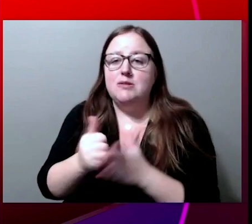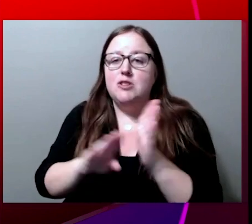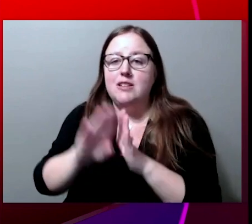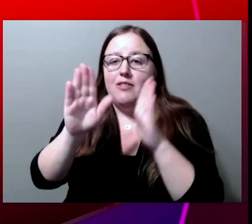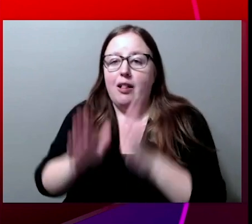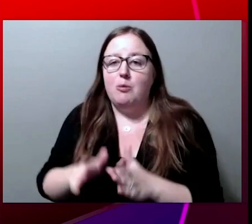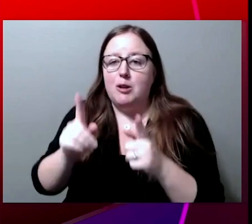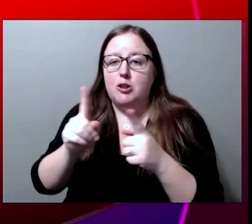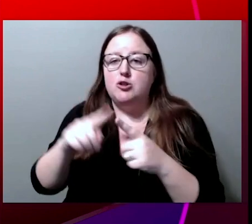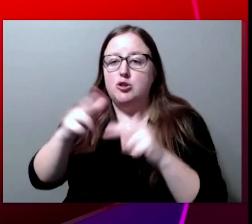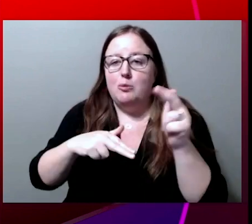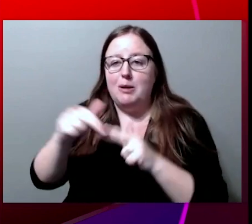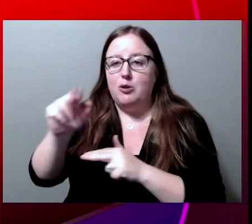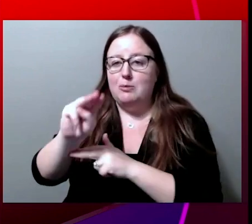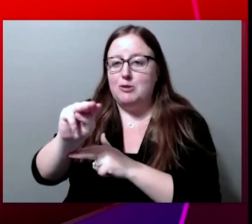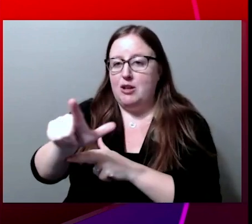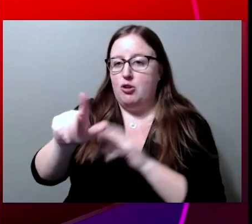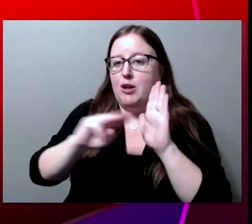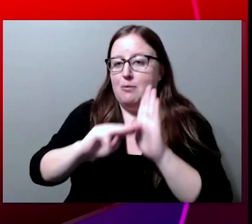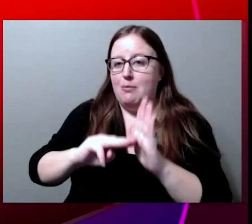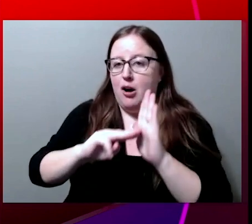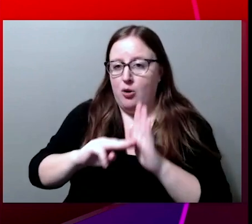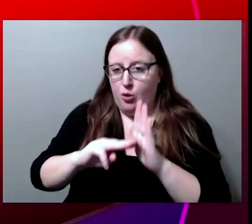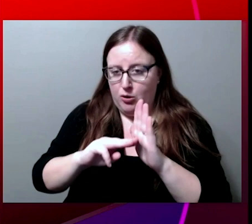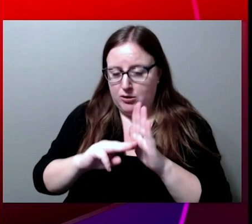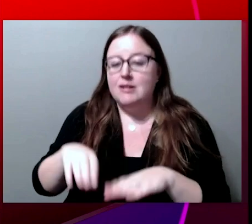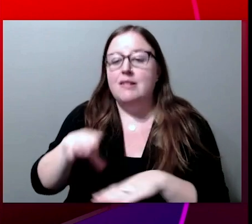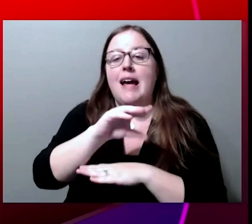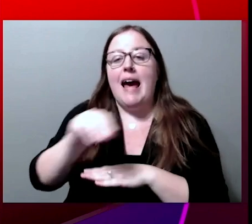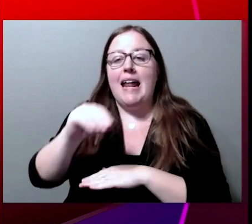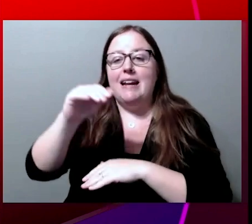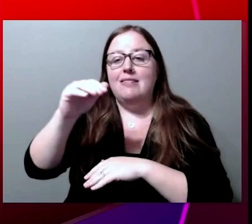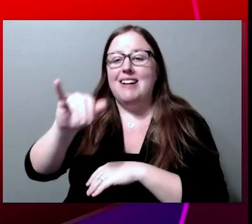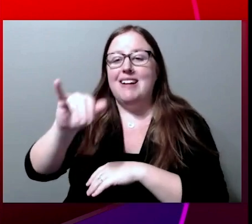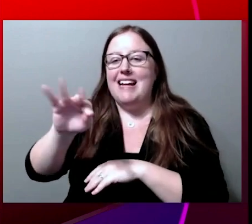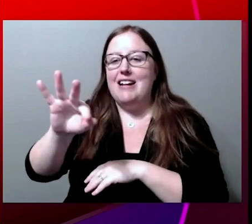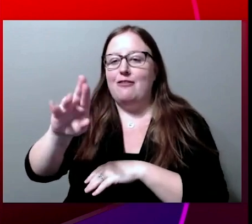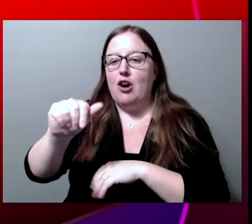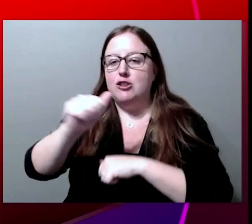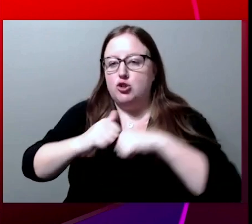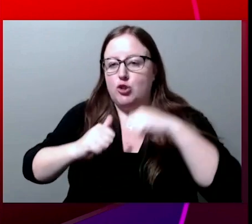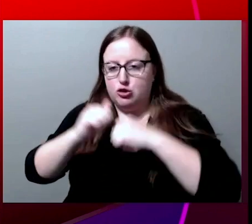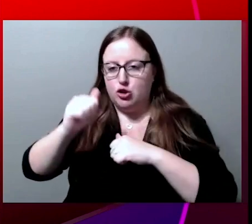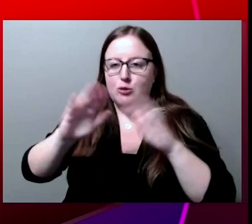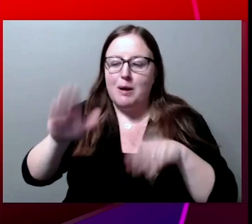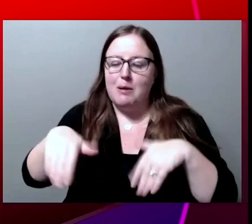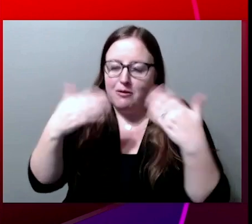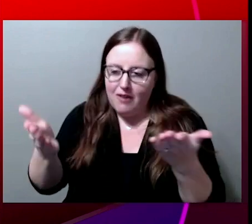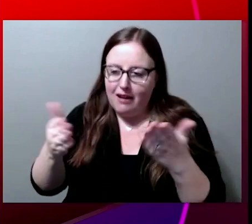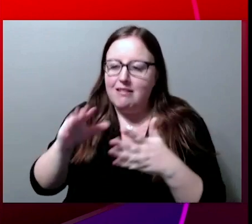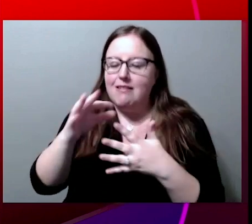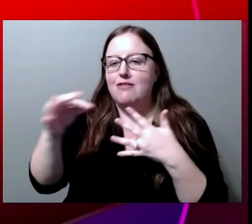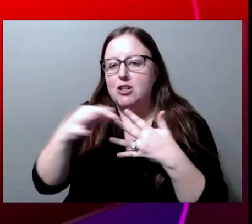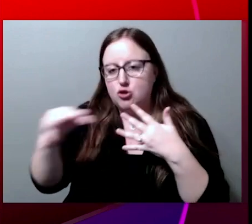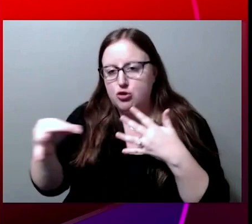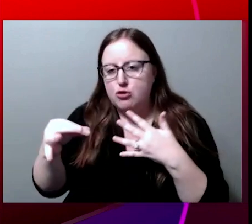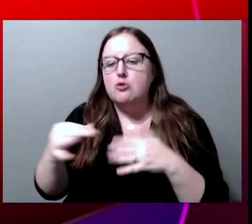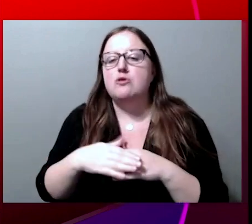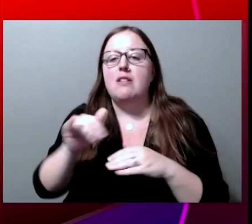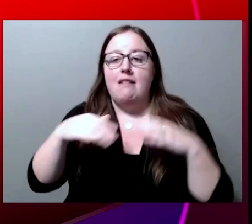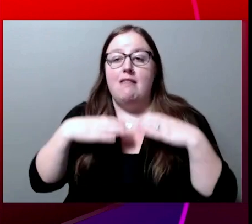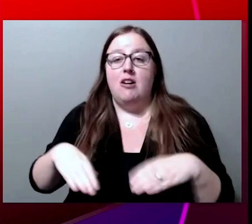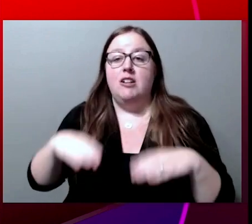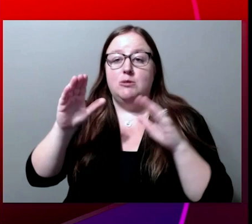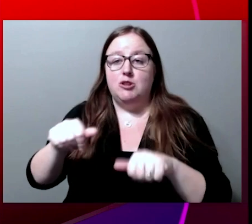build their machine learning models as well as infrastructure by providing features that basically customers can call,